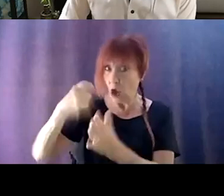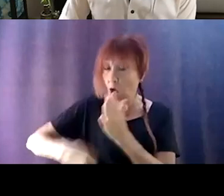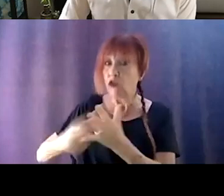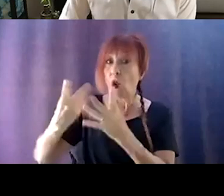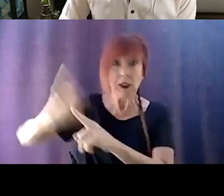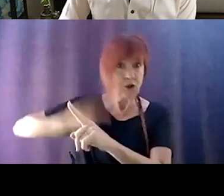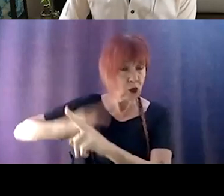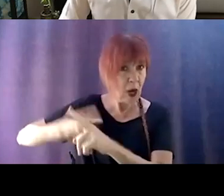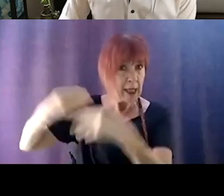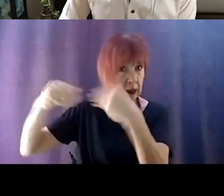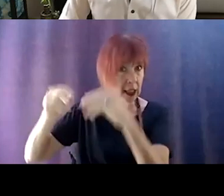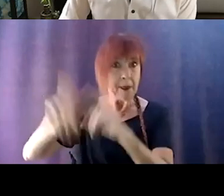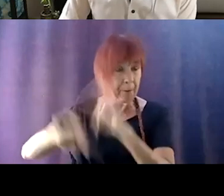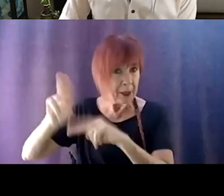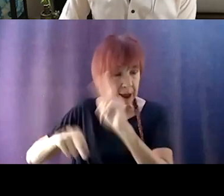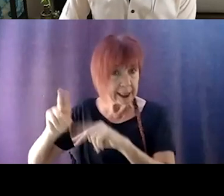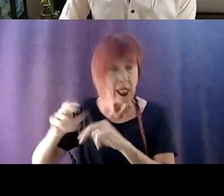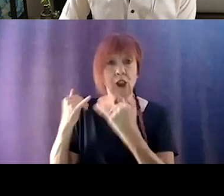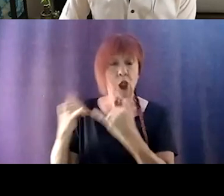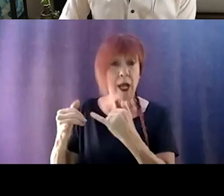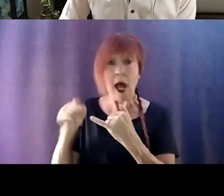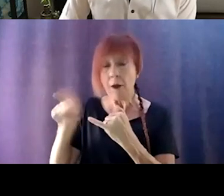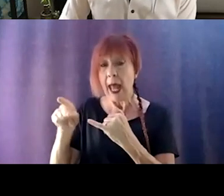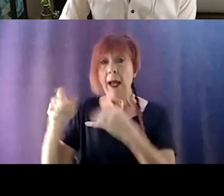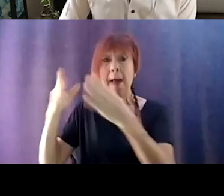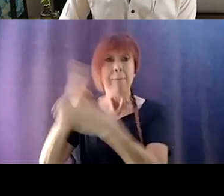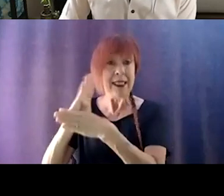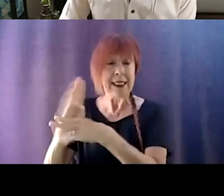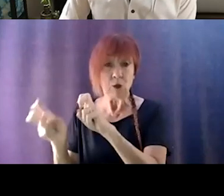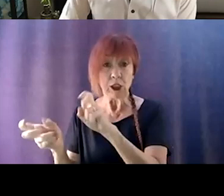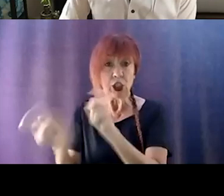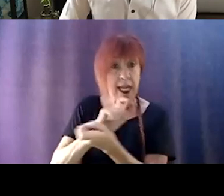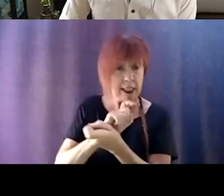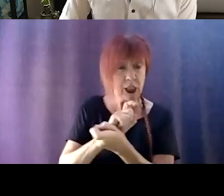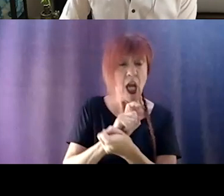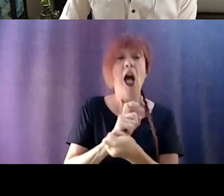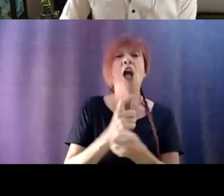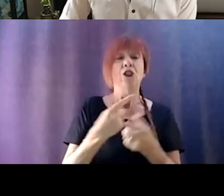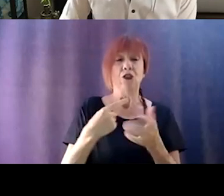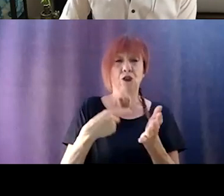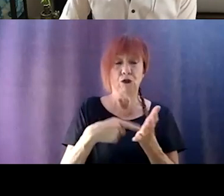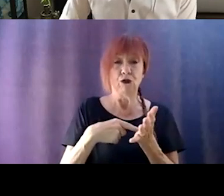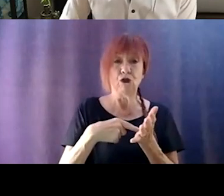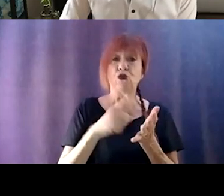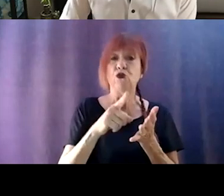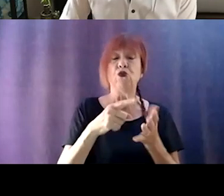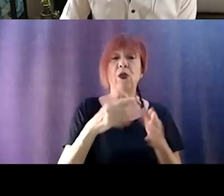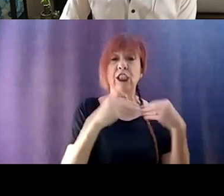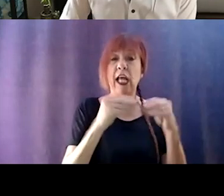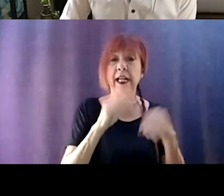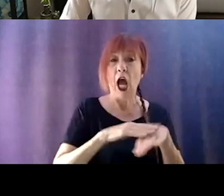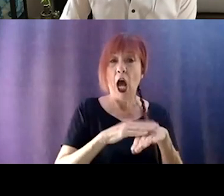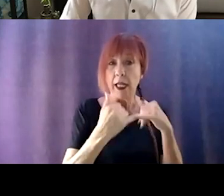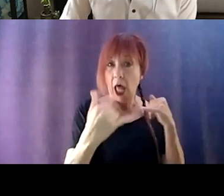brand is most likely going to shift to digital, shift to selling online, which means that now their marketing allocation and budget that they maybe were putting towards a billboard